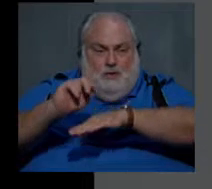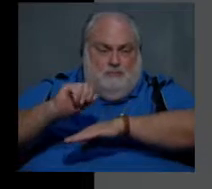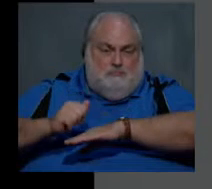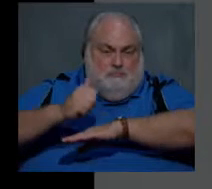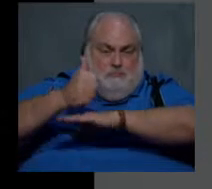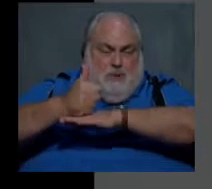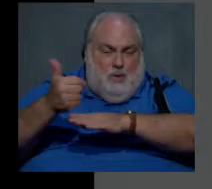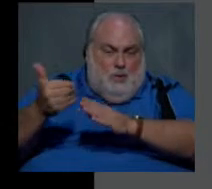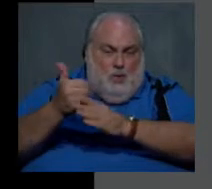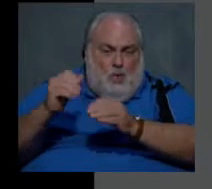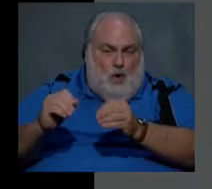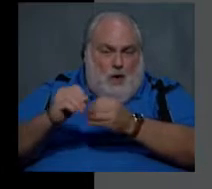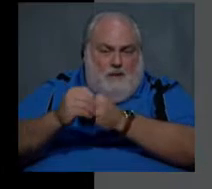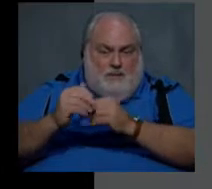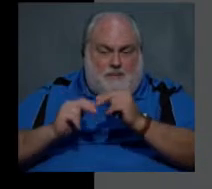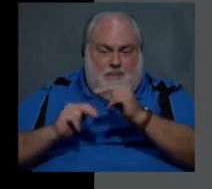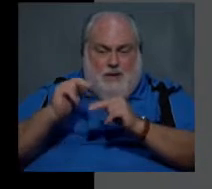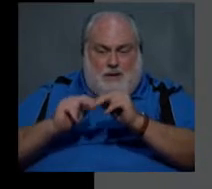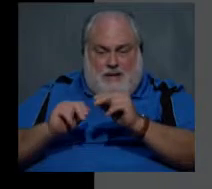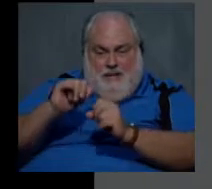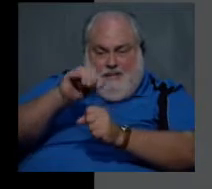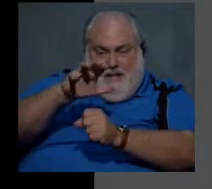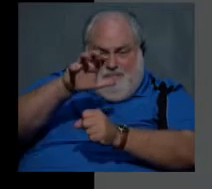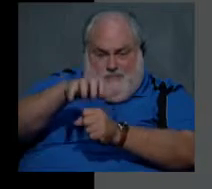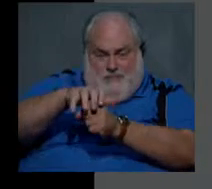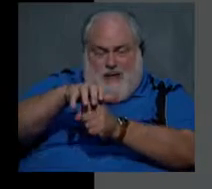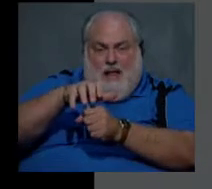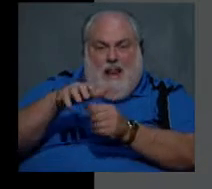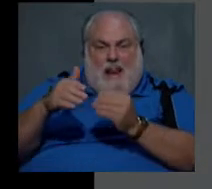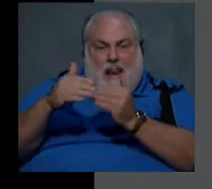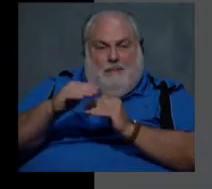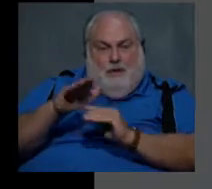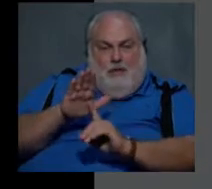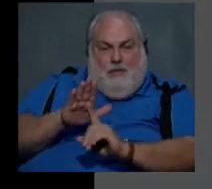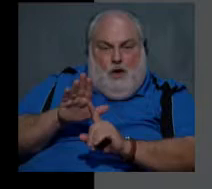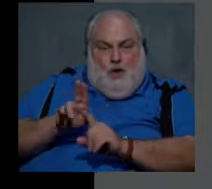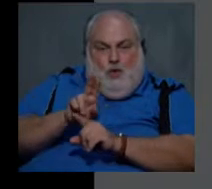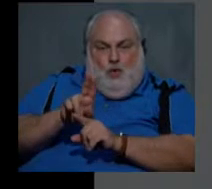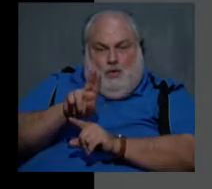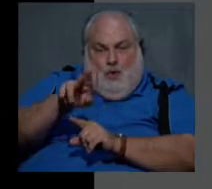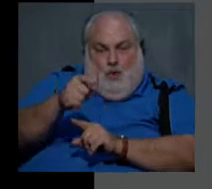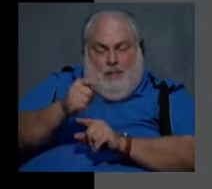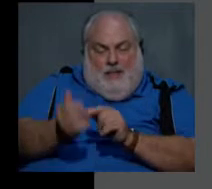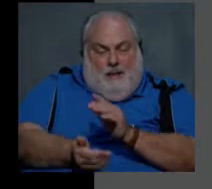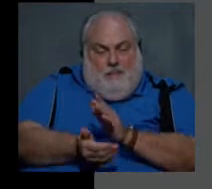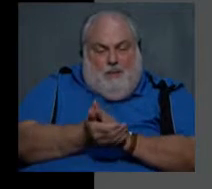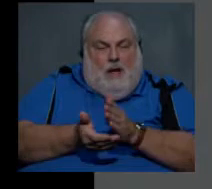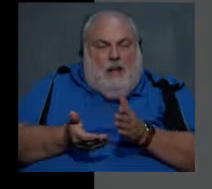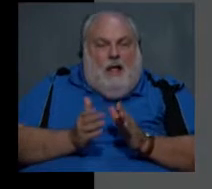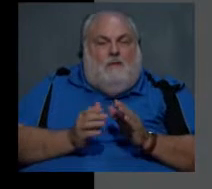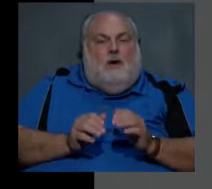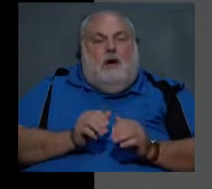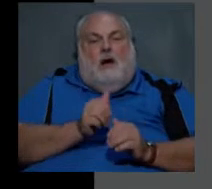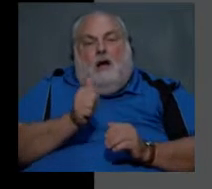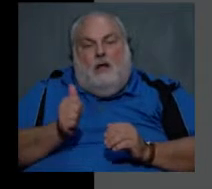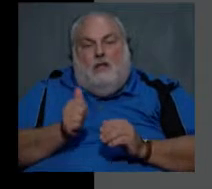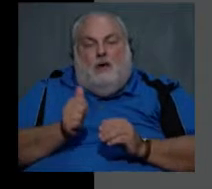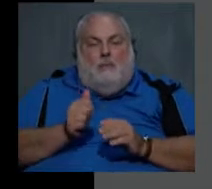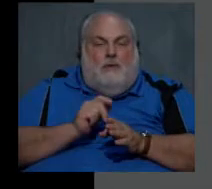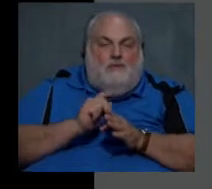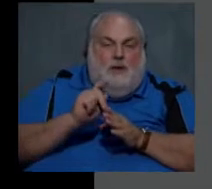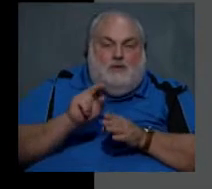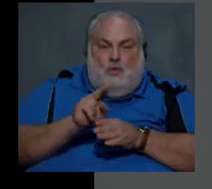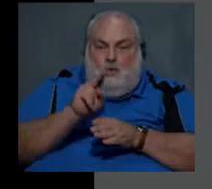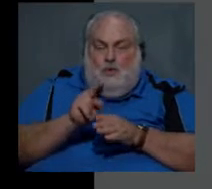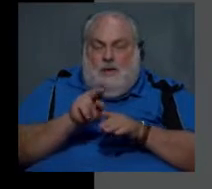construct the new office building on the site, and the approval limited to them. The amendment would allow the addition of the general and professional